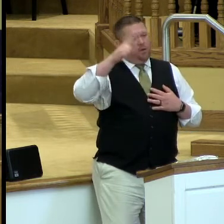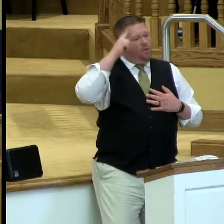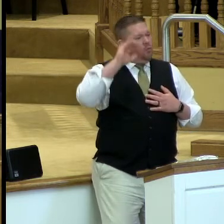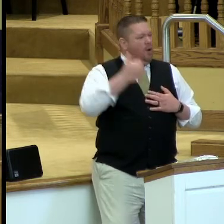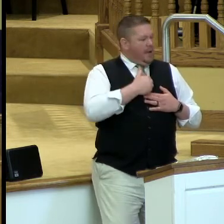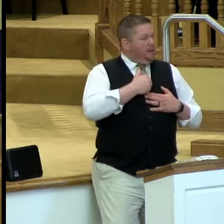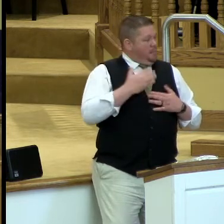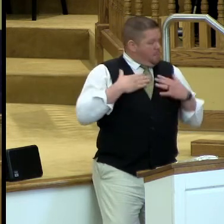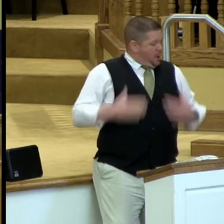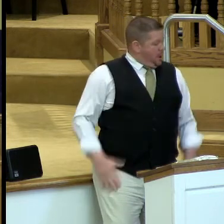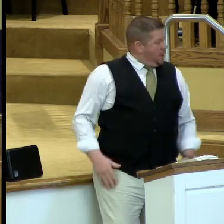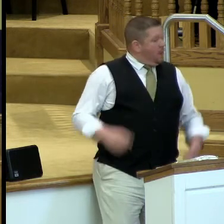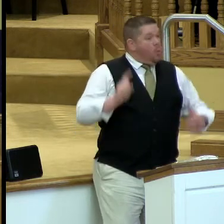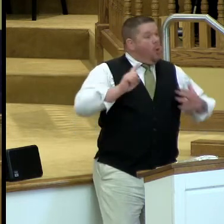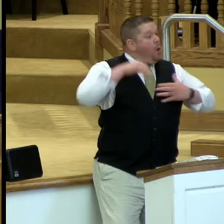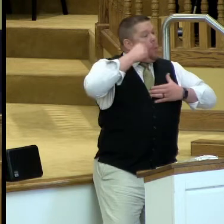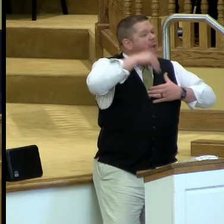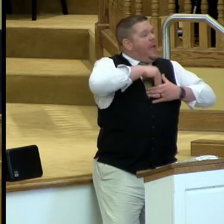a soul.